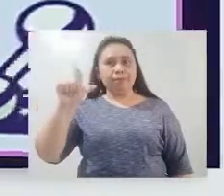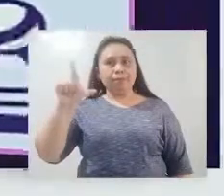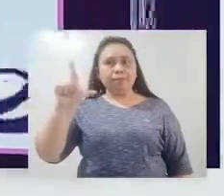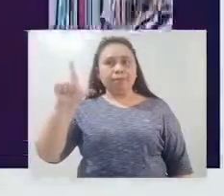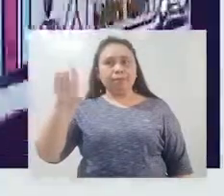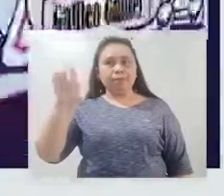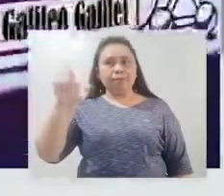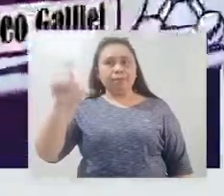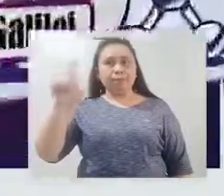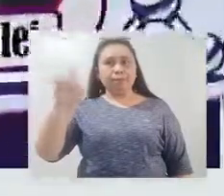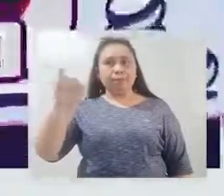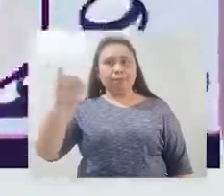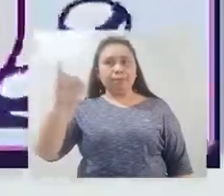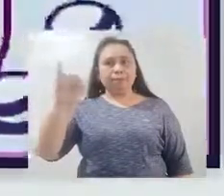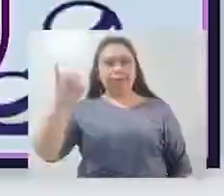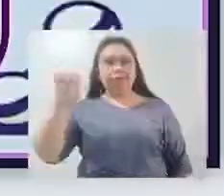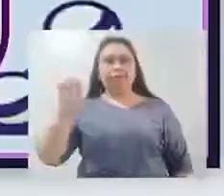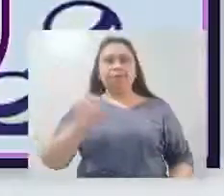Galileo Galilei,